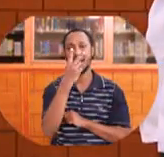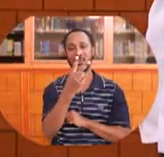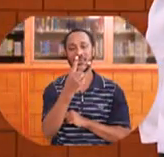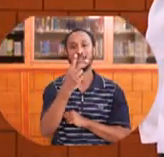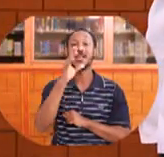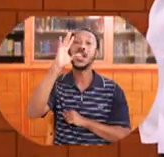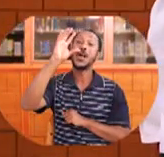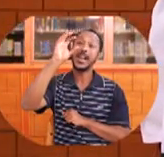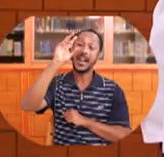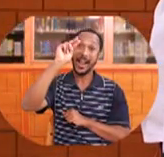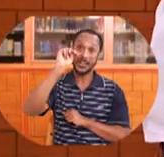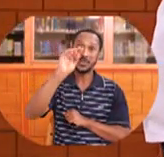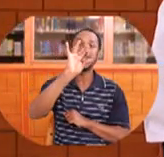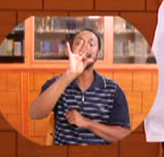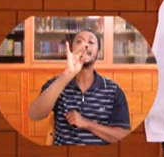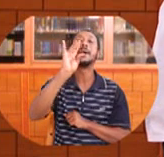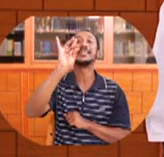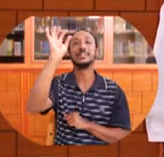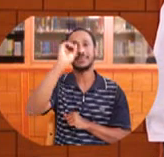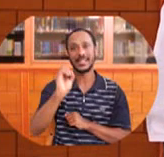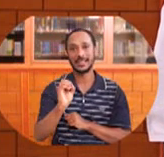oxygen, which contains